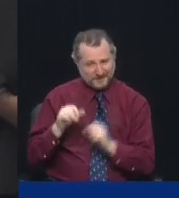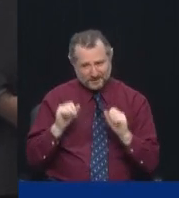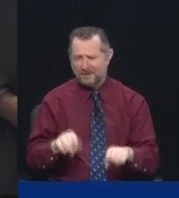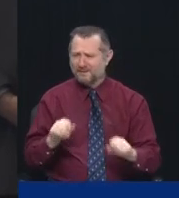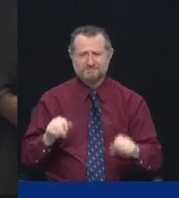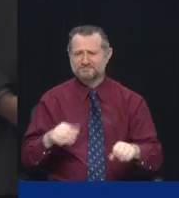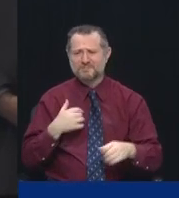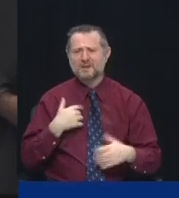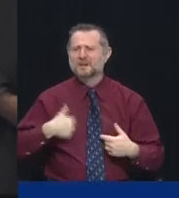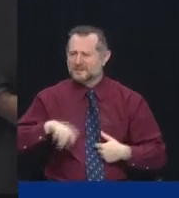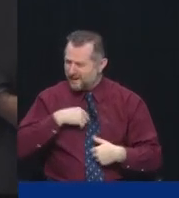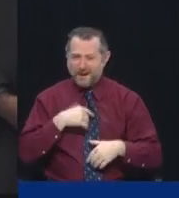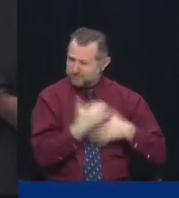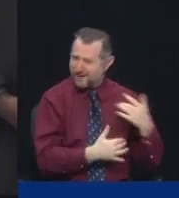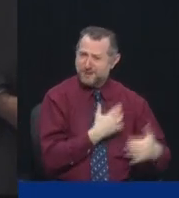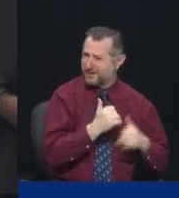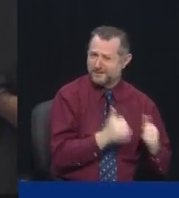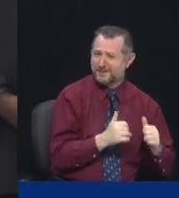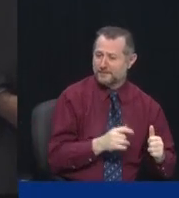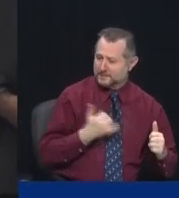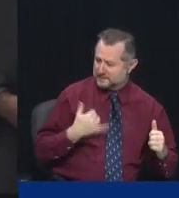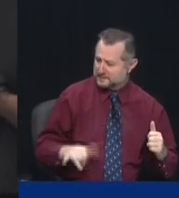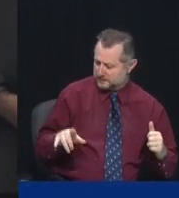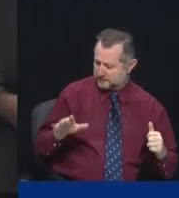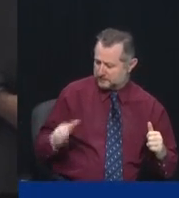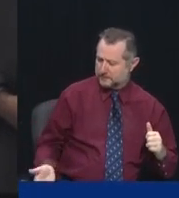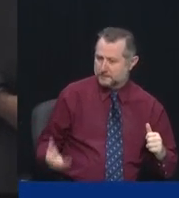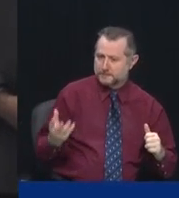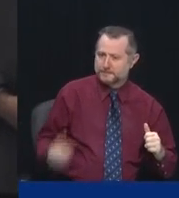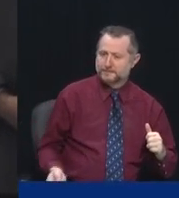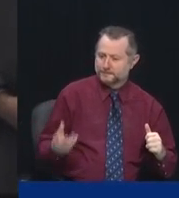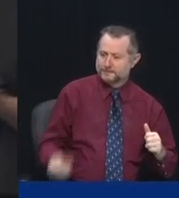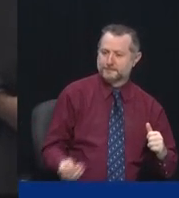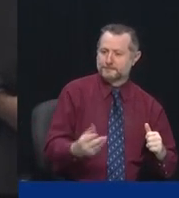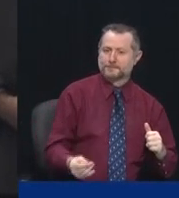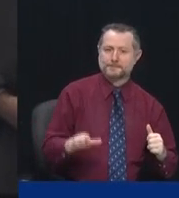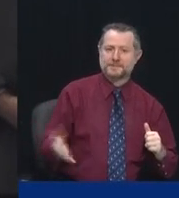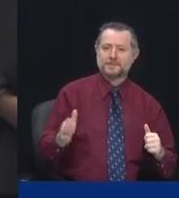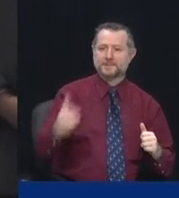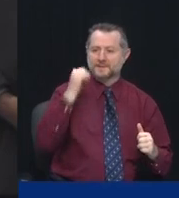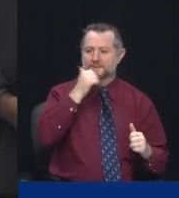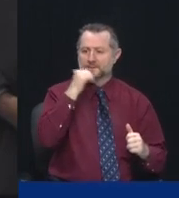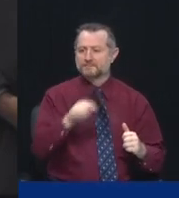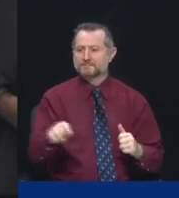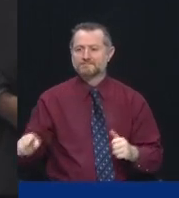progress, but people are still dying every day from COVID. So